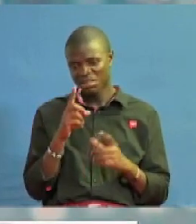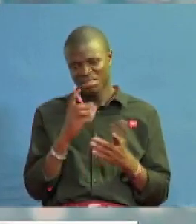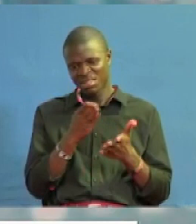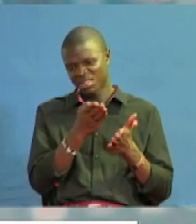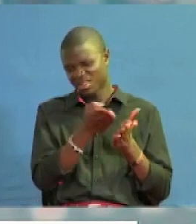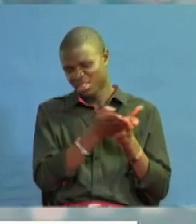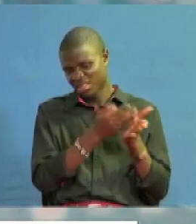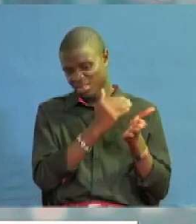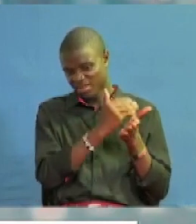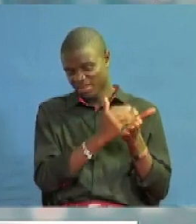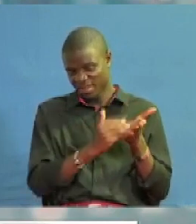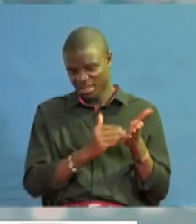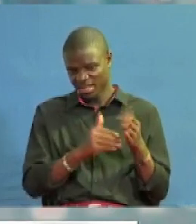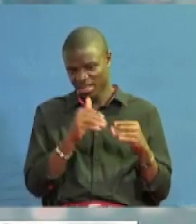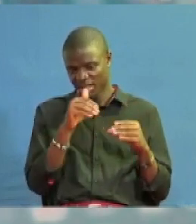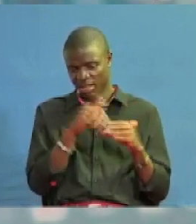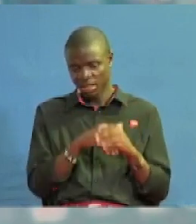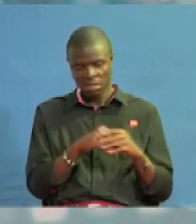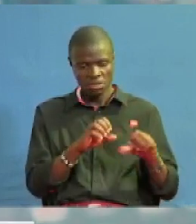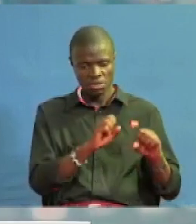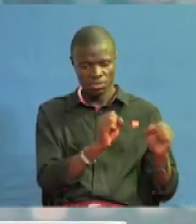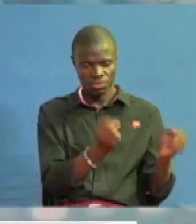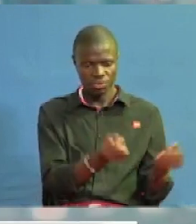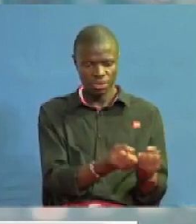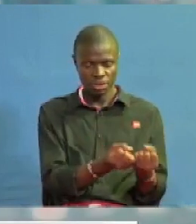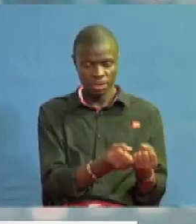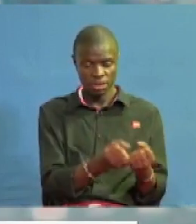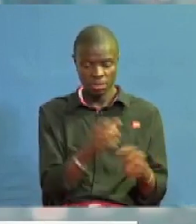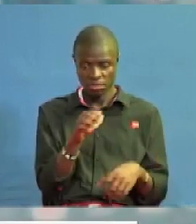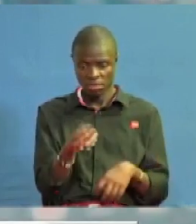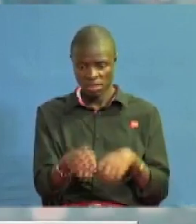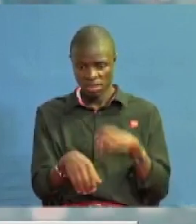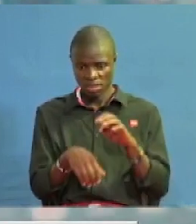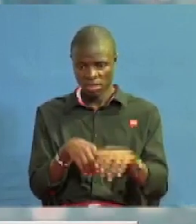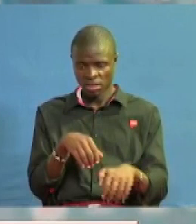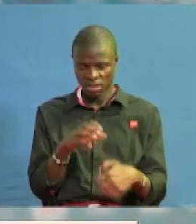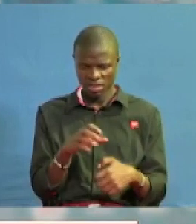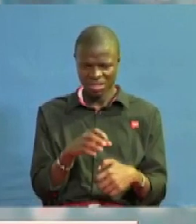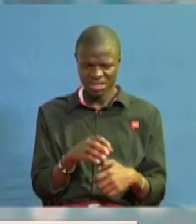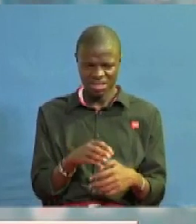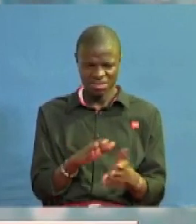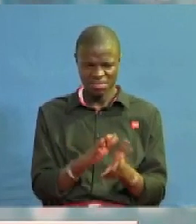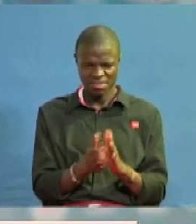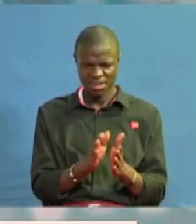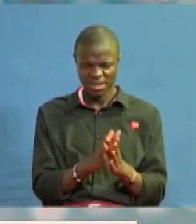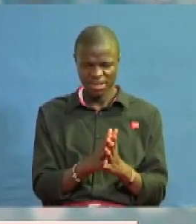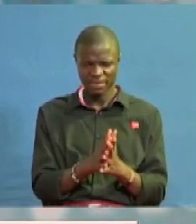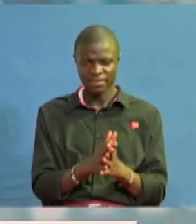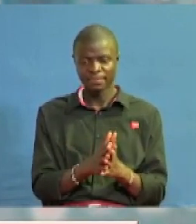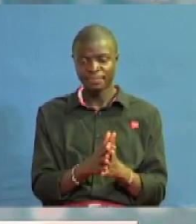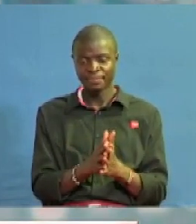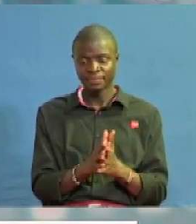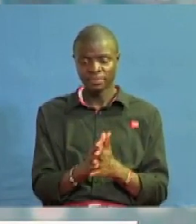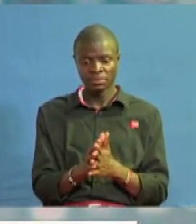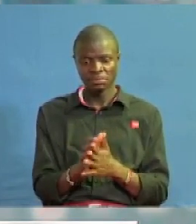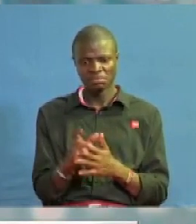divided into segments or sectors. Yeah. Okay? You will find agricultural, you will find banking and insurance, you will